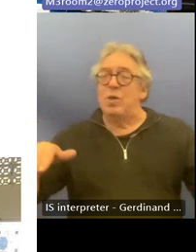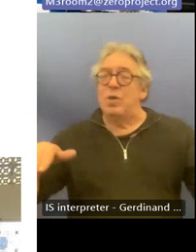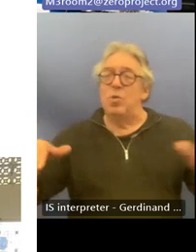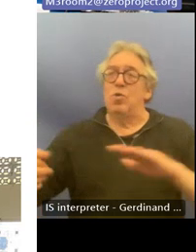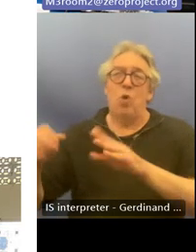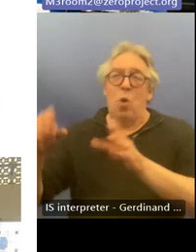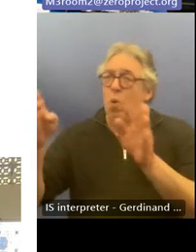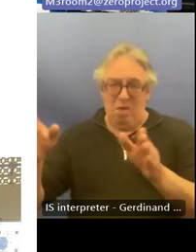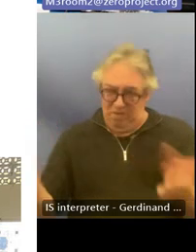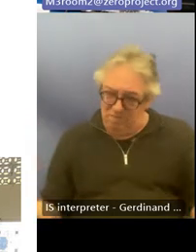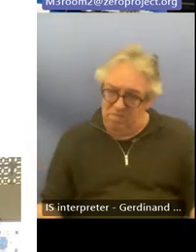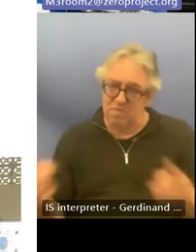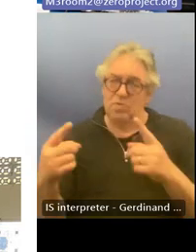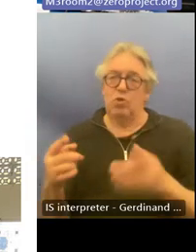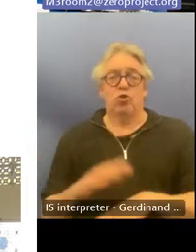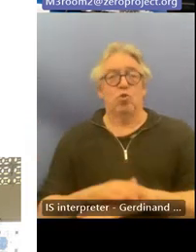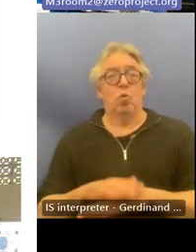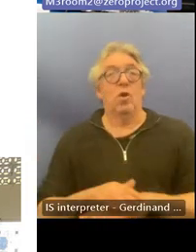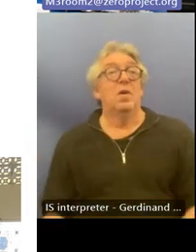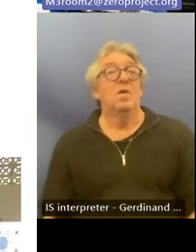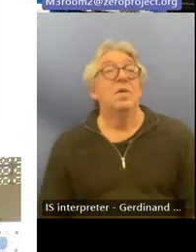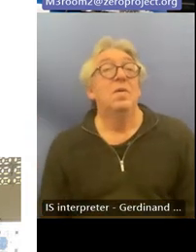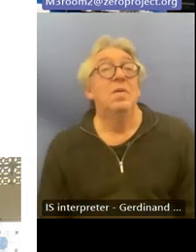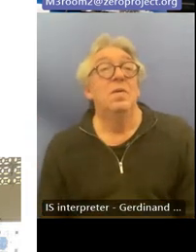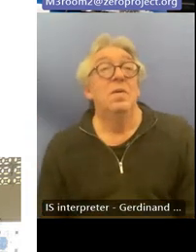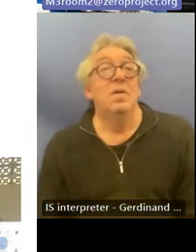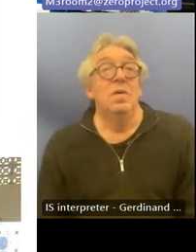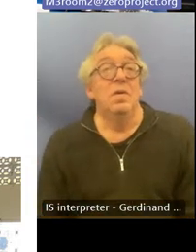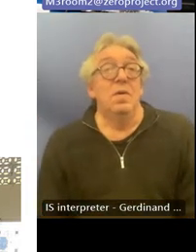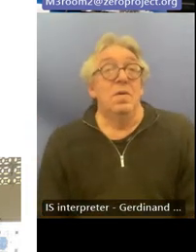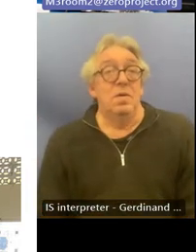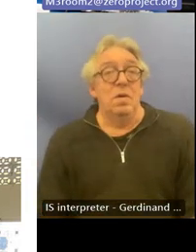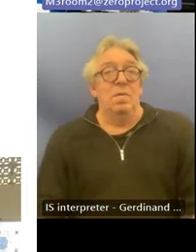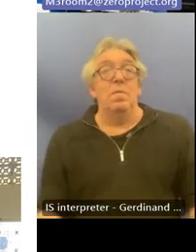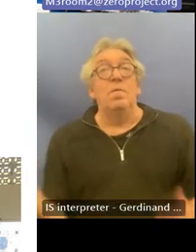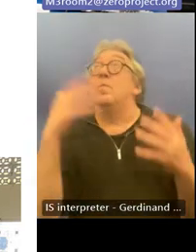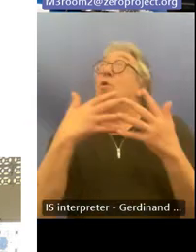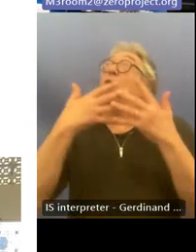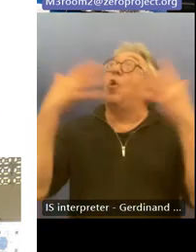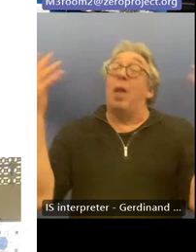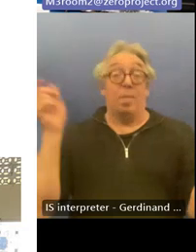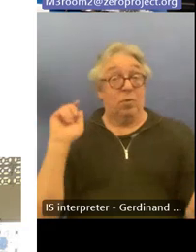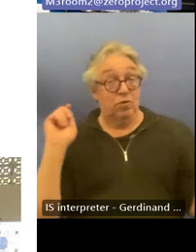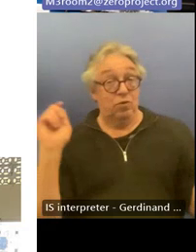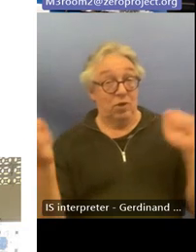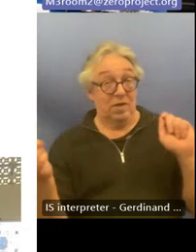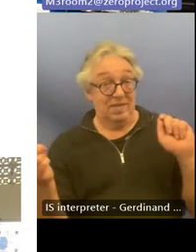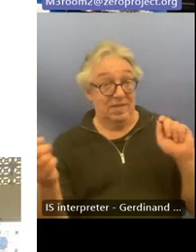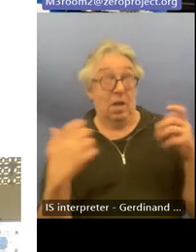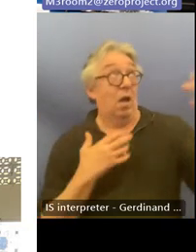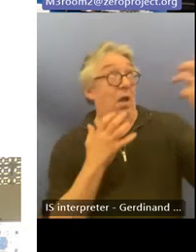Yes, we also have some activity related to climate change adaptation, and we